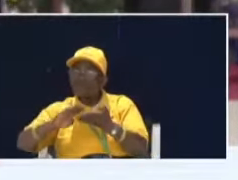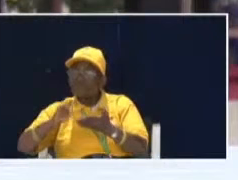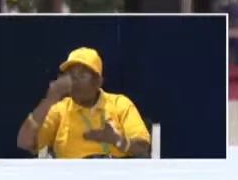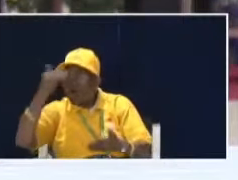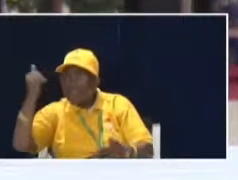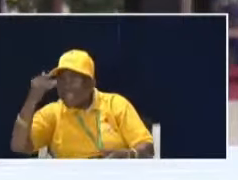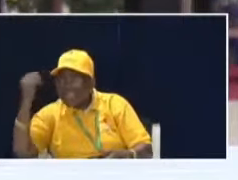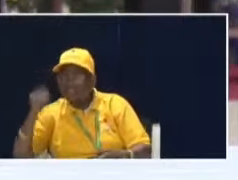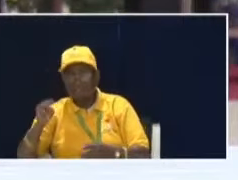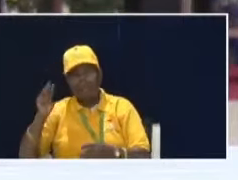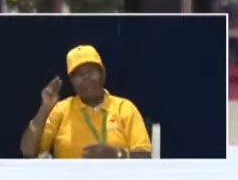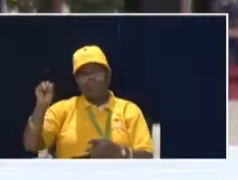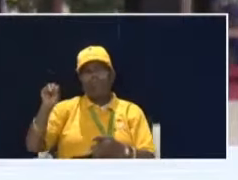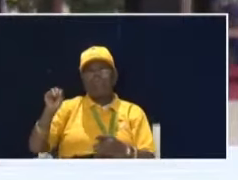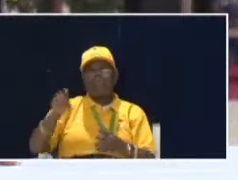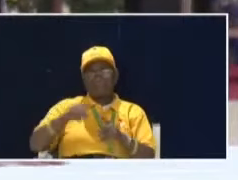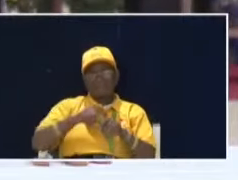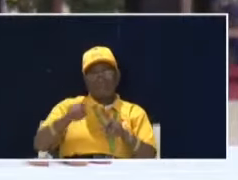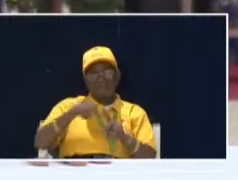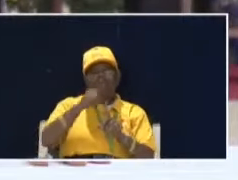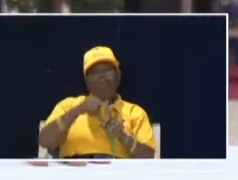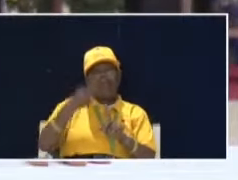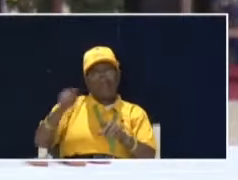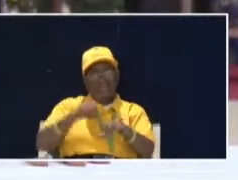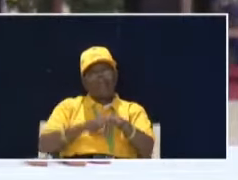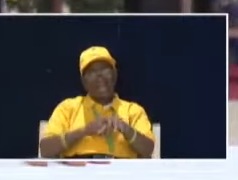But when the time came,